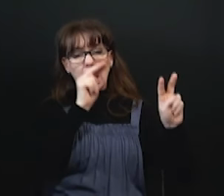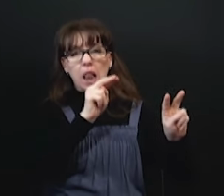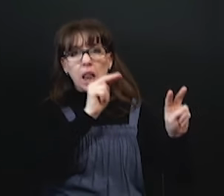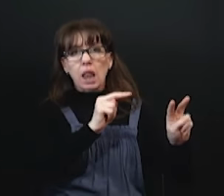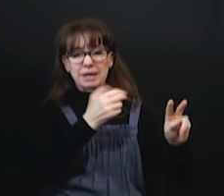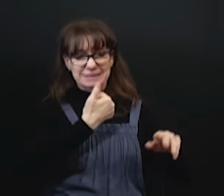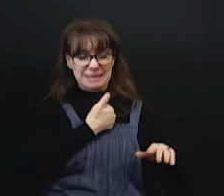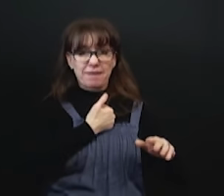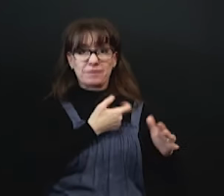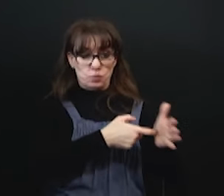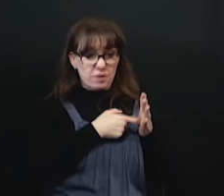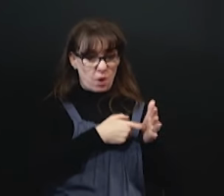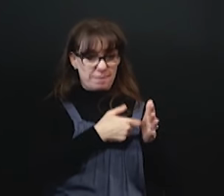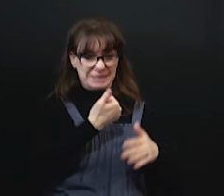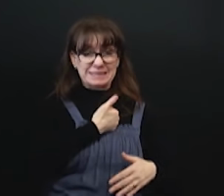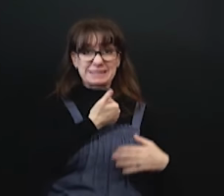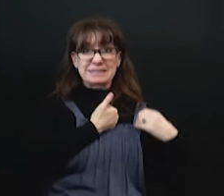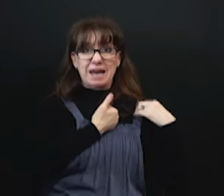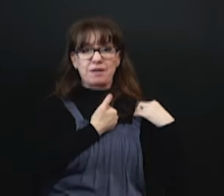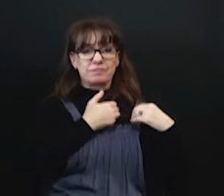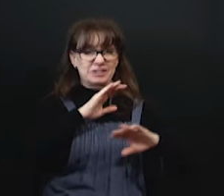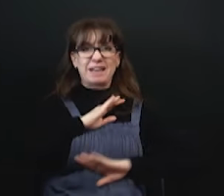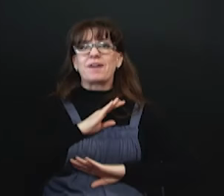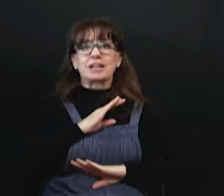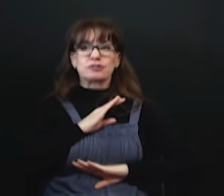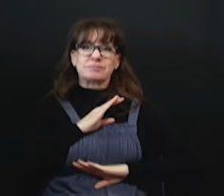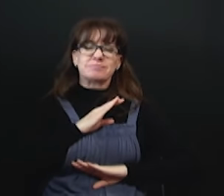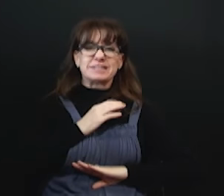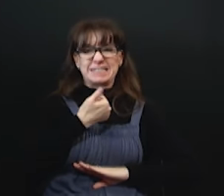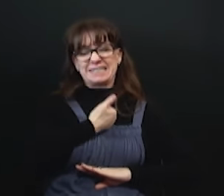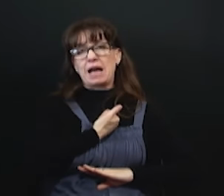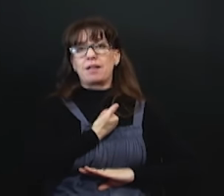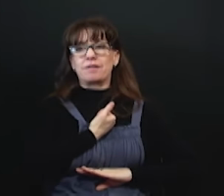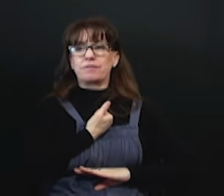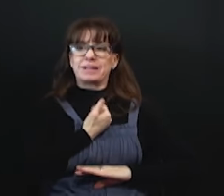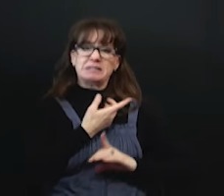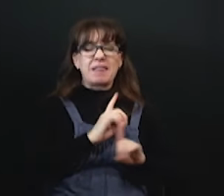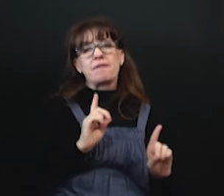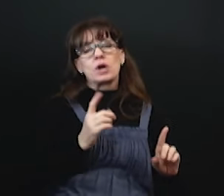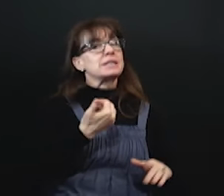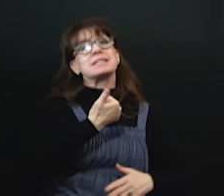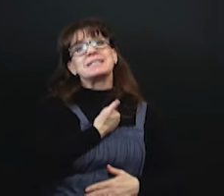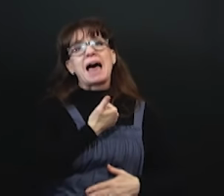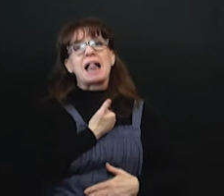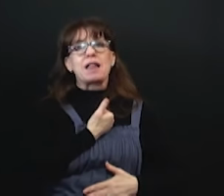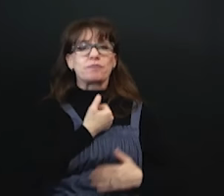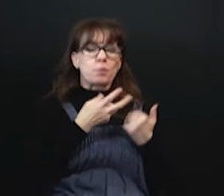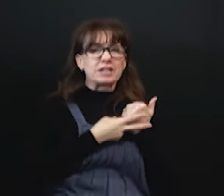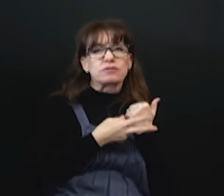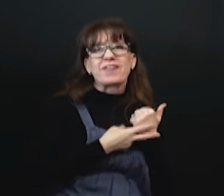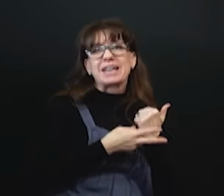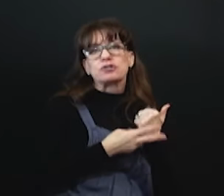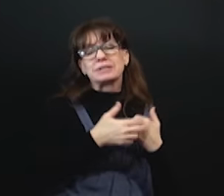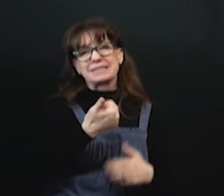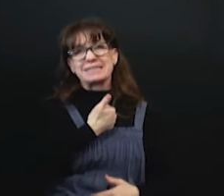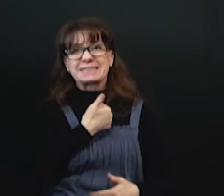Self-centeredness demands self-satisfaction. It demands self-deliverance. It demands self-preservation. It